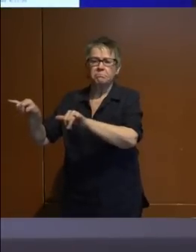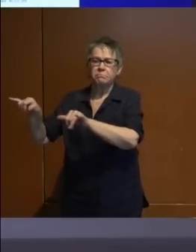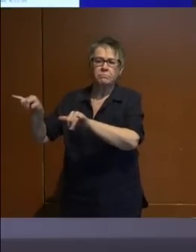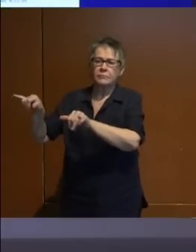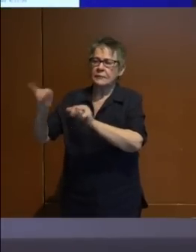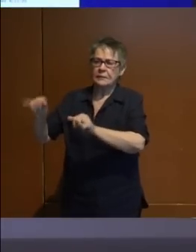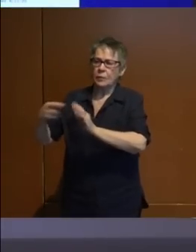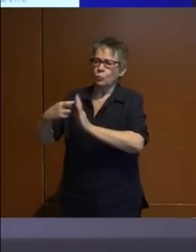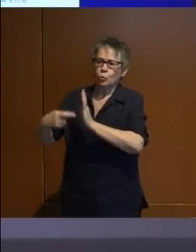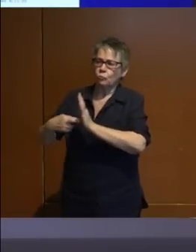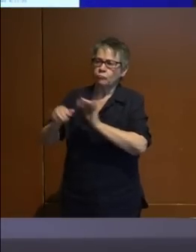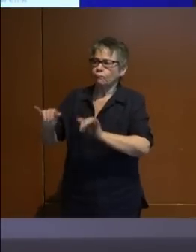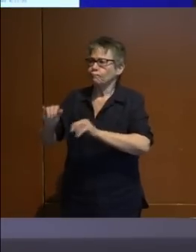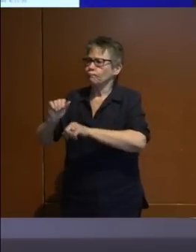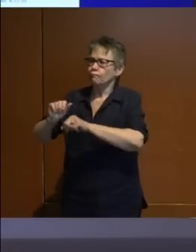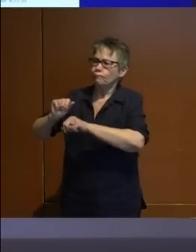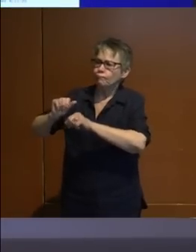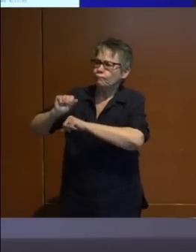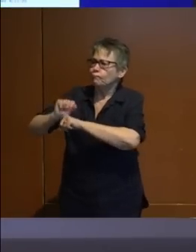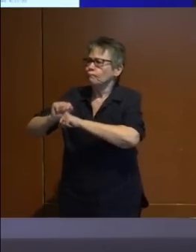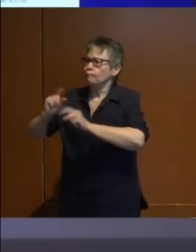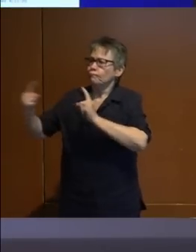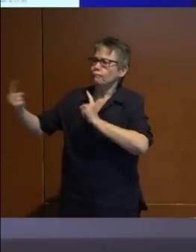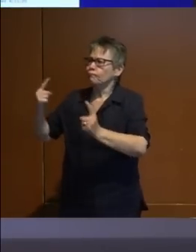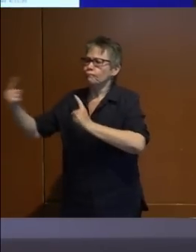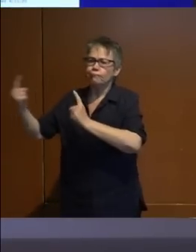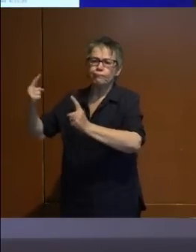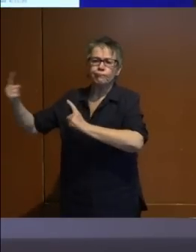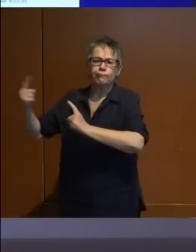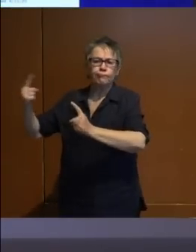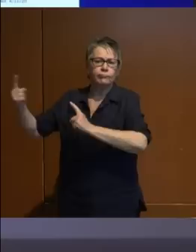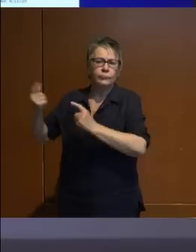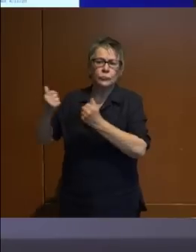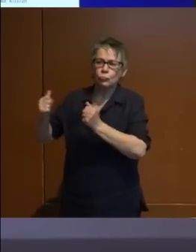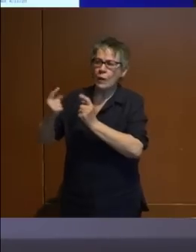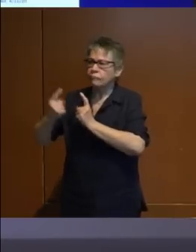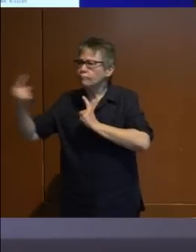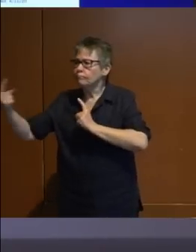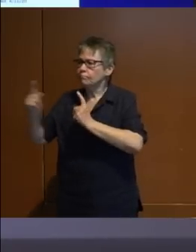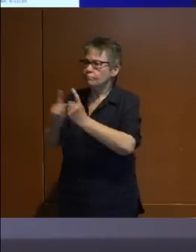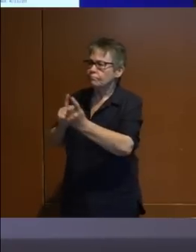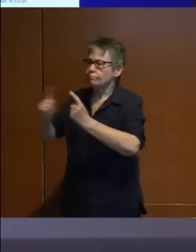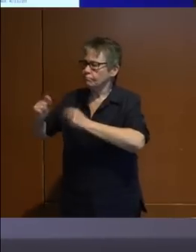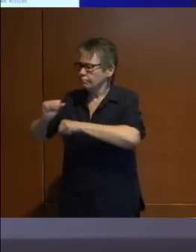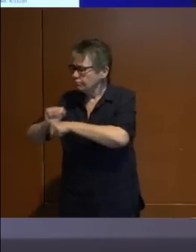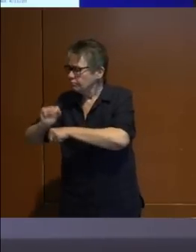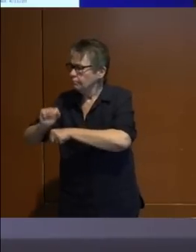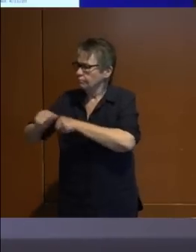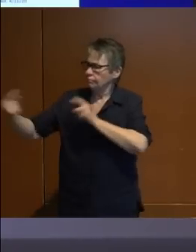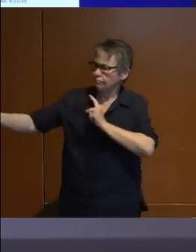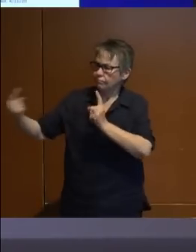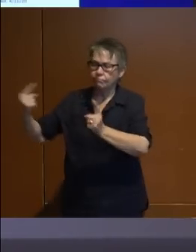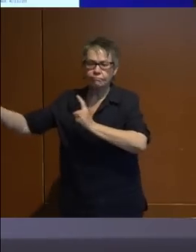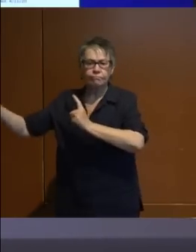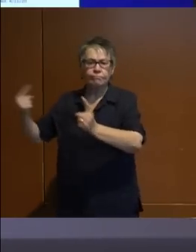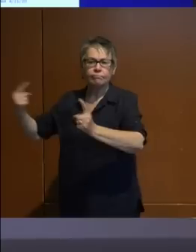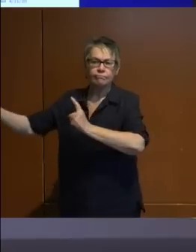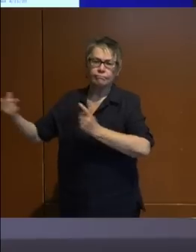very best of their ability to practice social distancing as much as they can in all walks of life, including